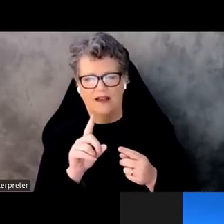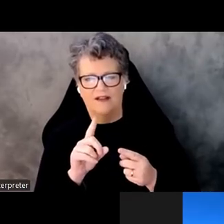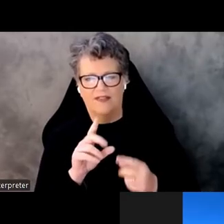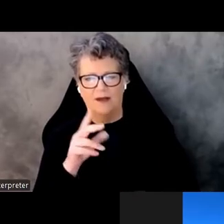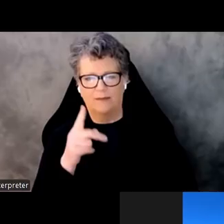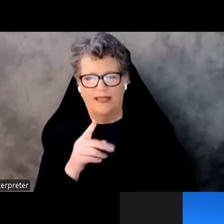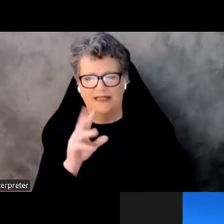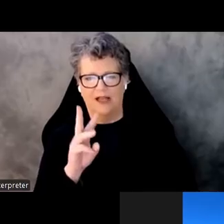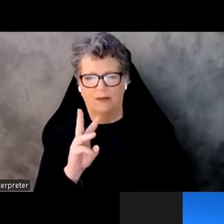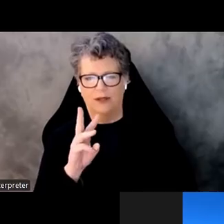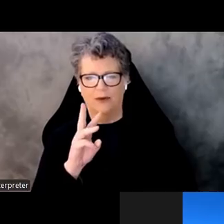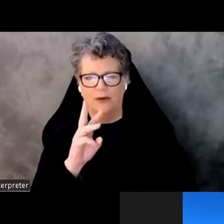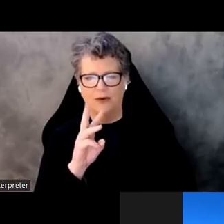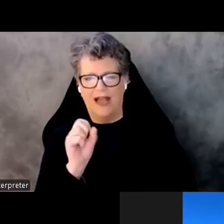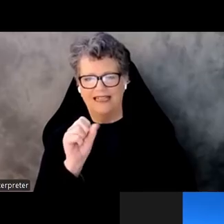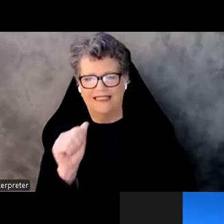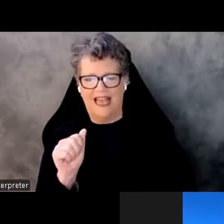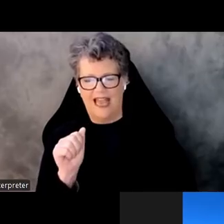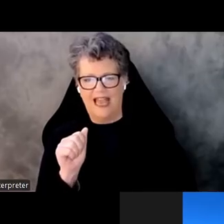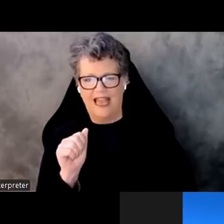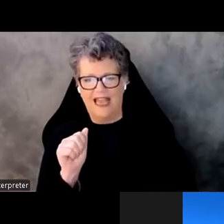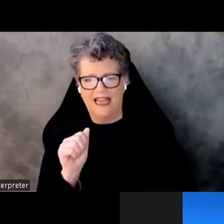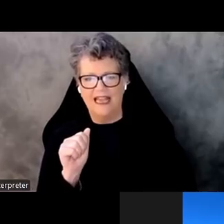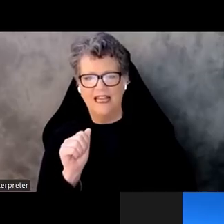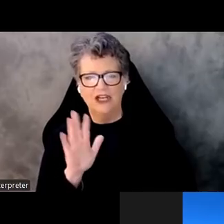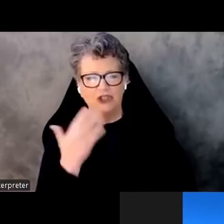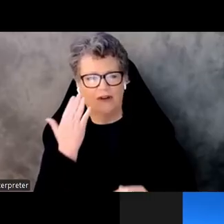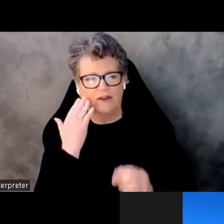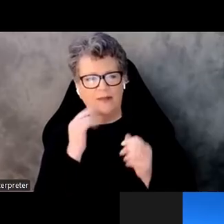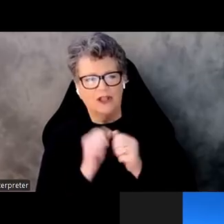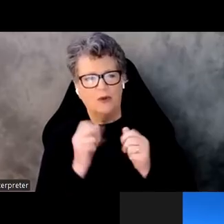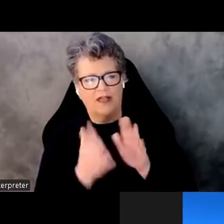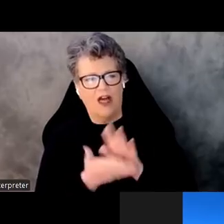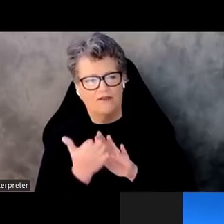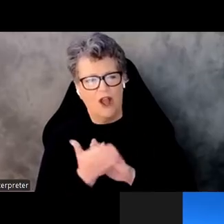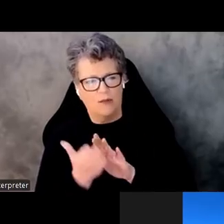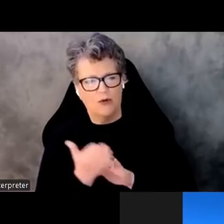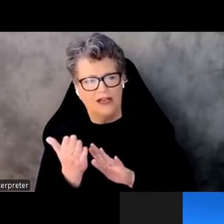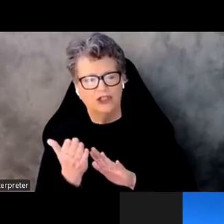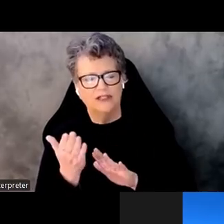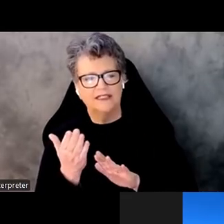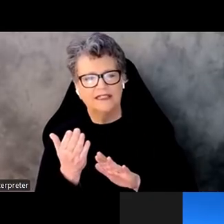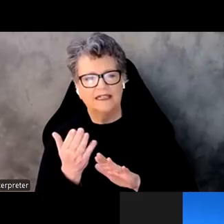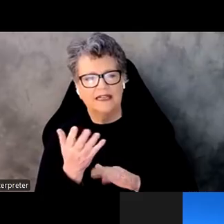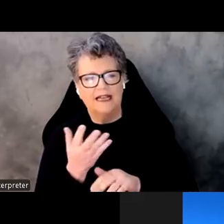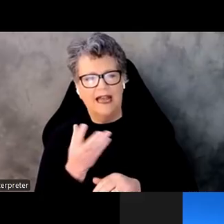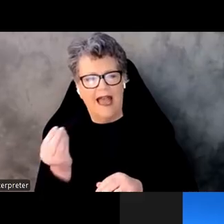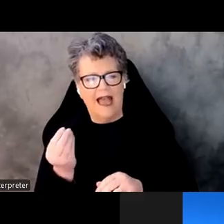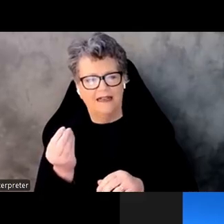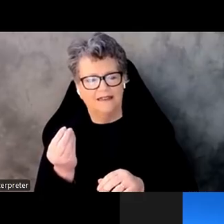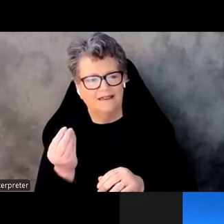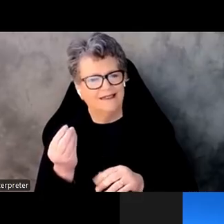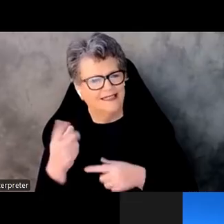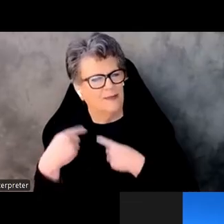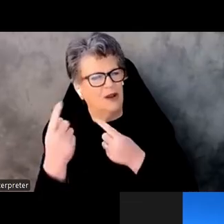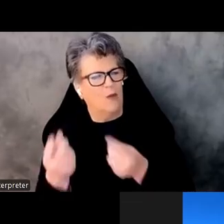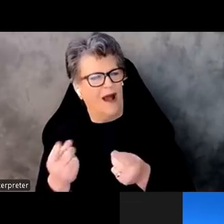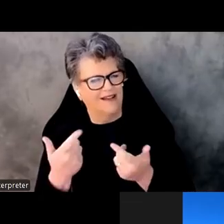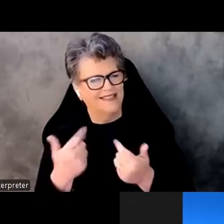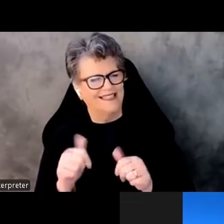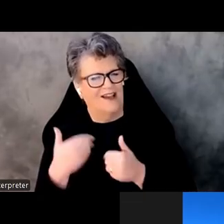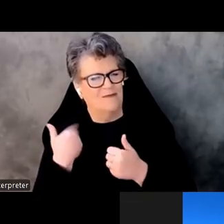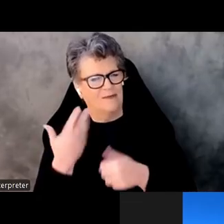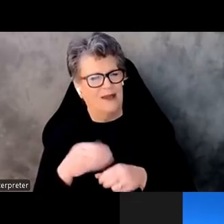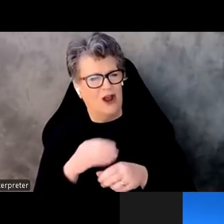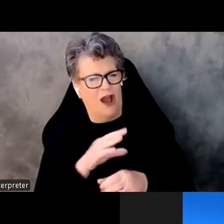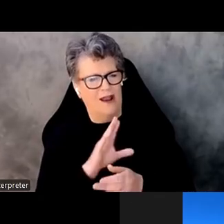PWSA. So I'm familiar with a lot of the operations. And it's been a while since I've been on the board, so I'm